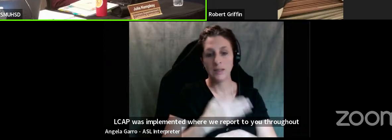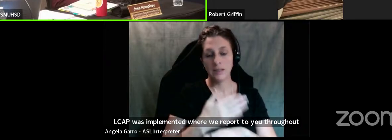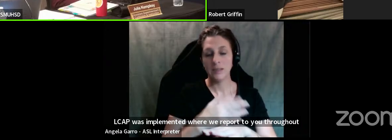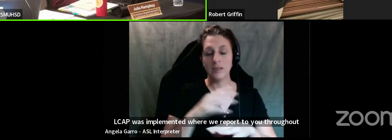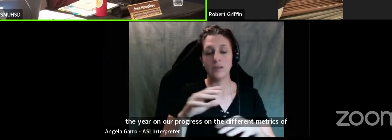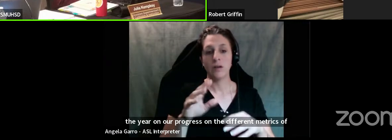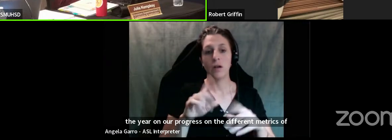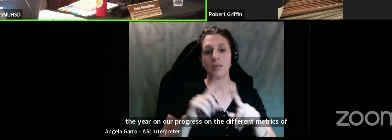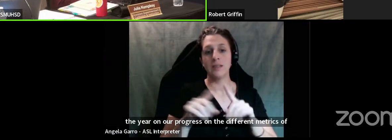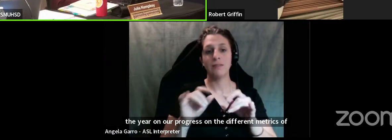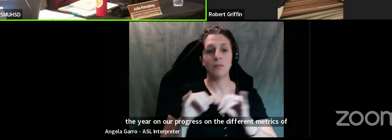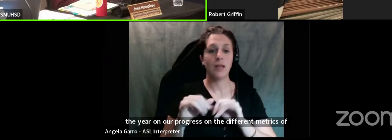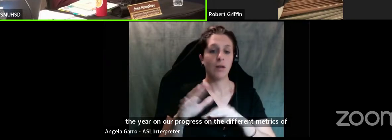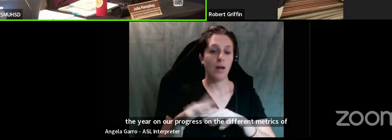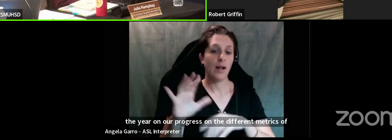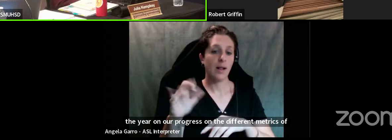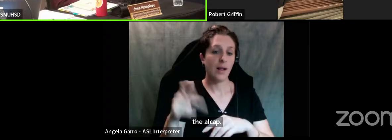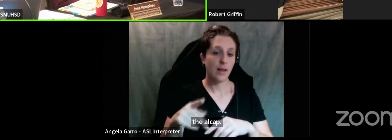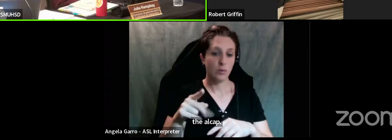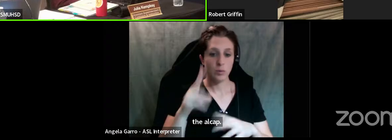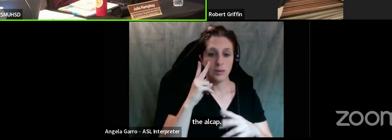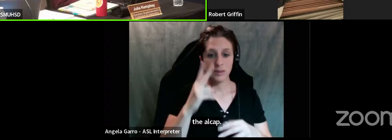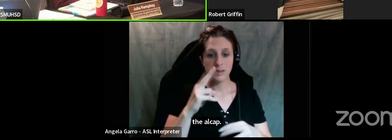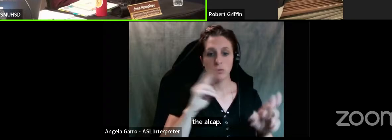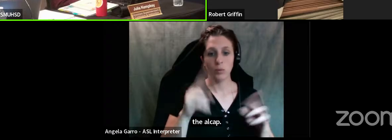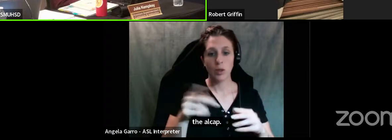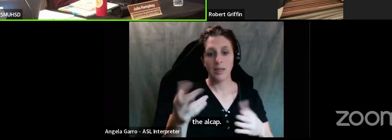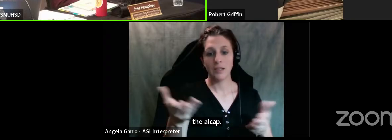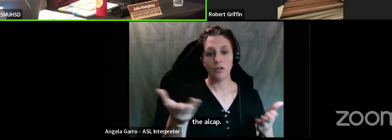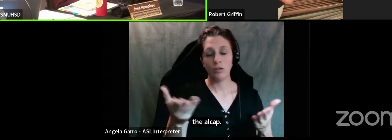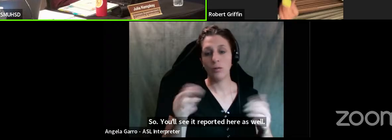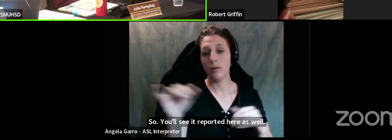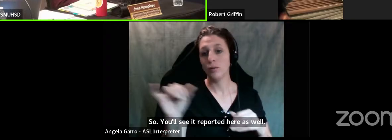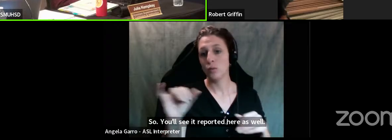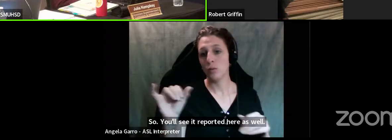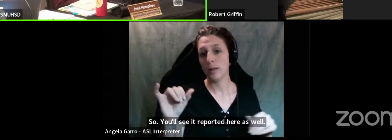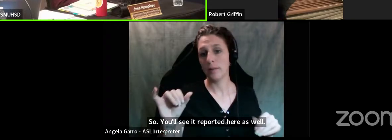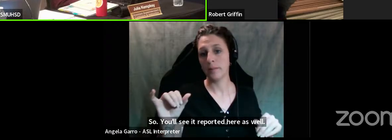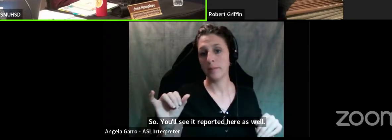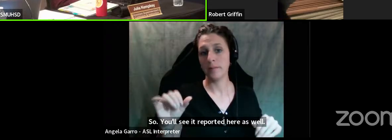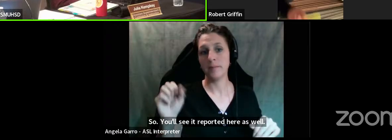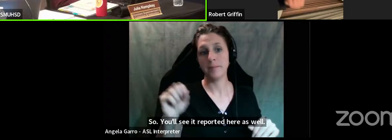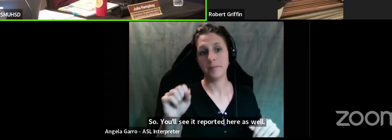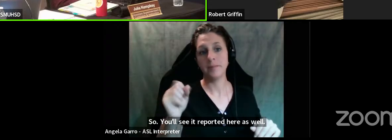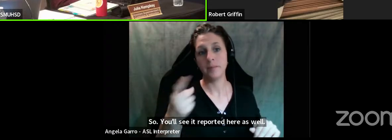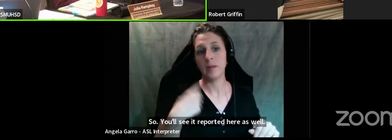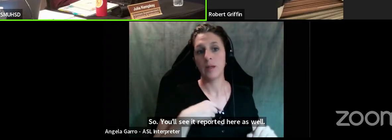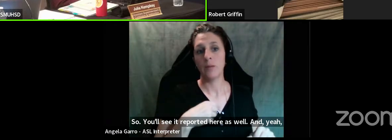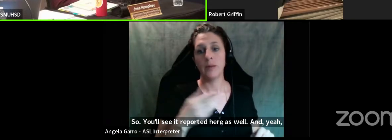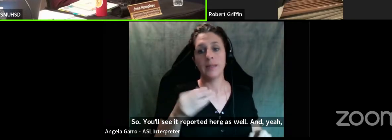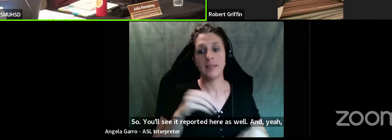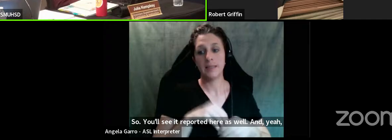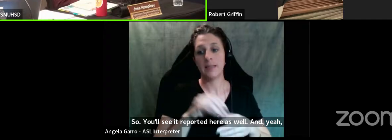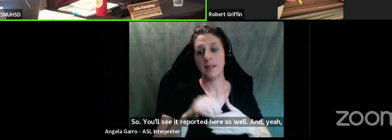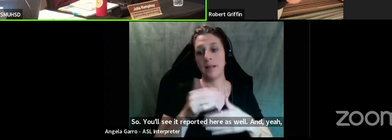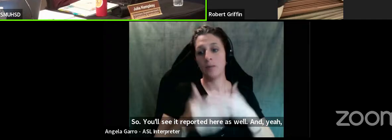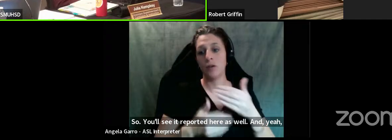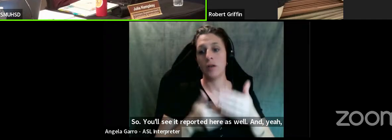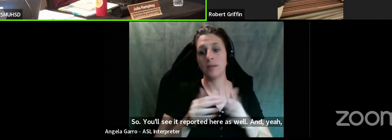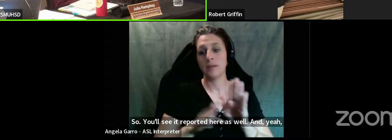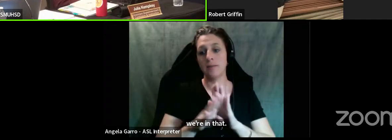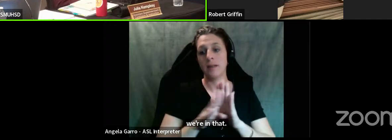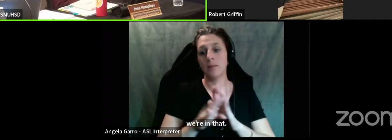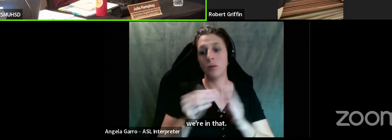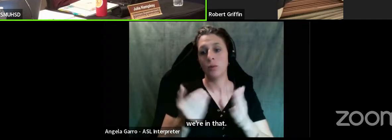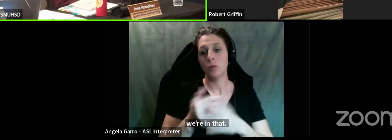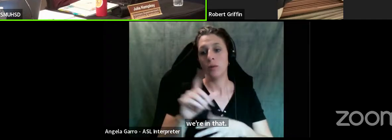LCAP. So you'll see it reported here as well. And yeah, we're in that process right now of developing the new